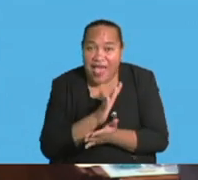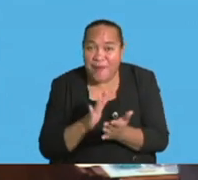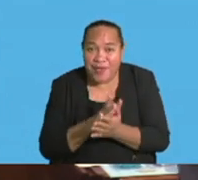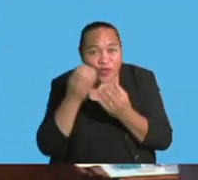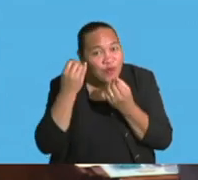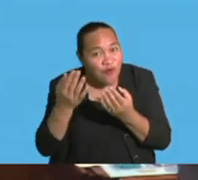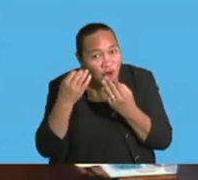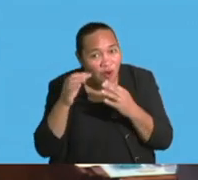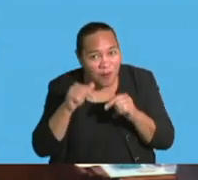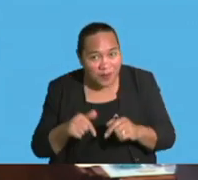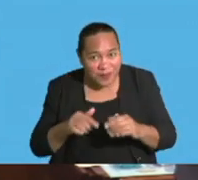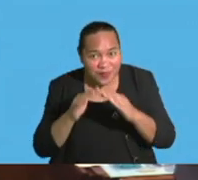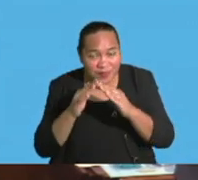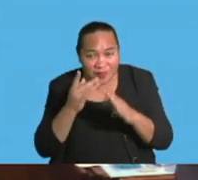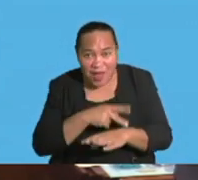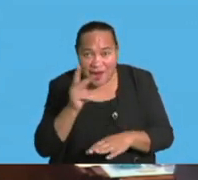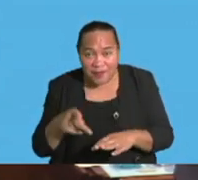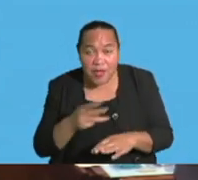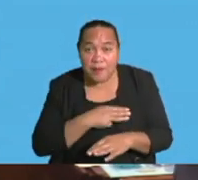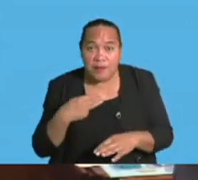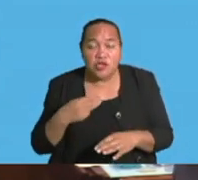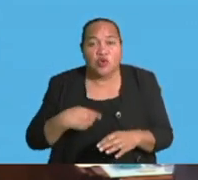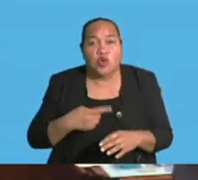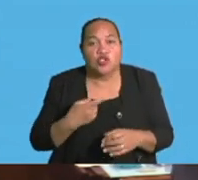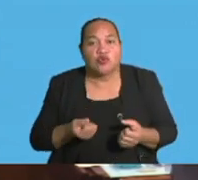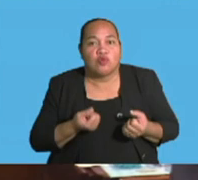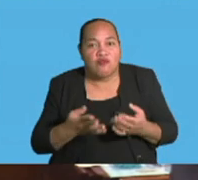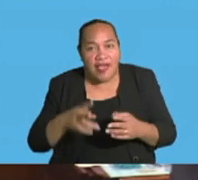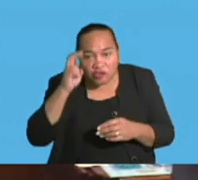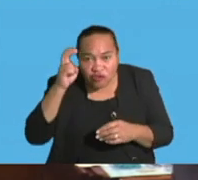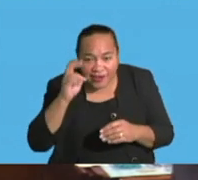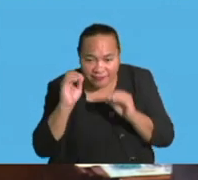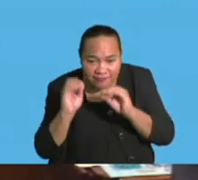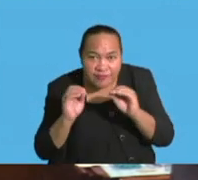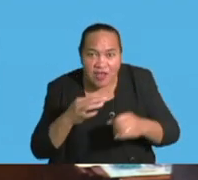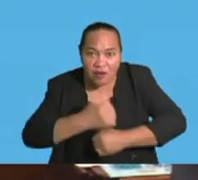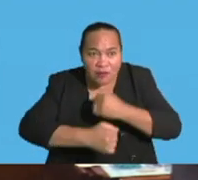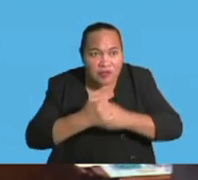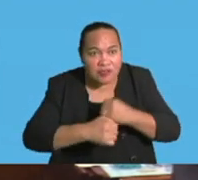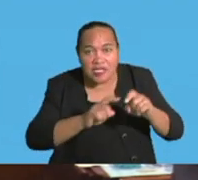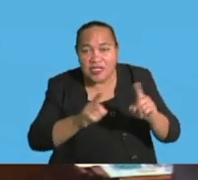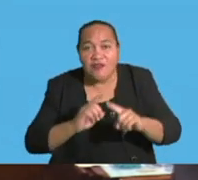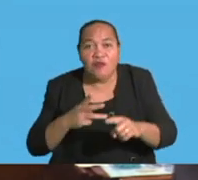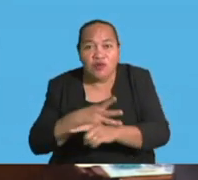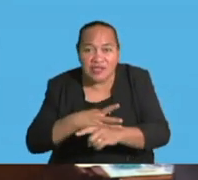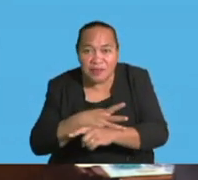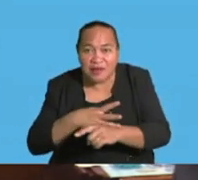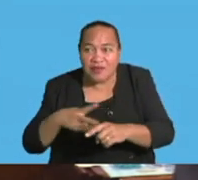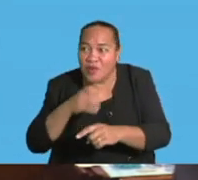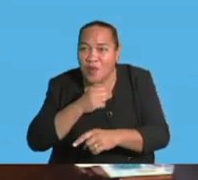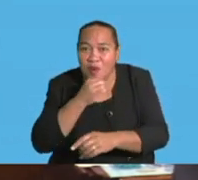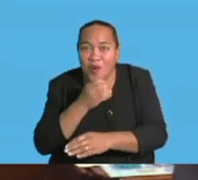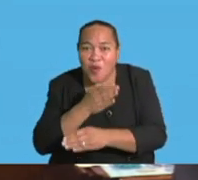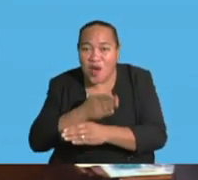this August House that the Ministry continues to provide training for sawmillers and timber processing workers as part of